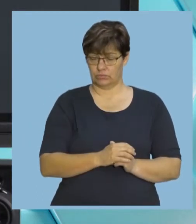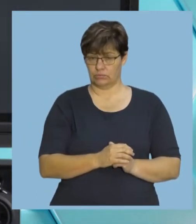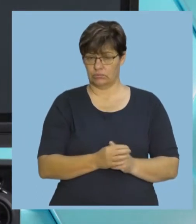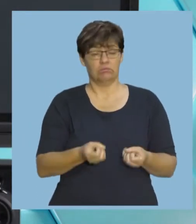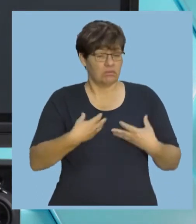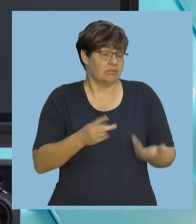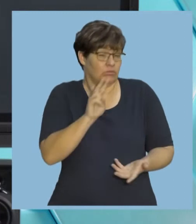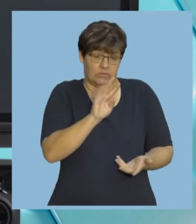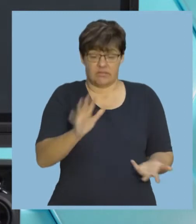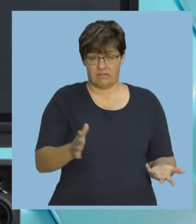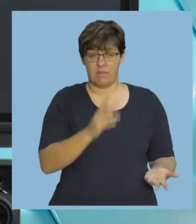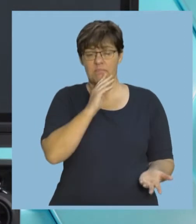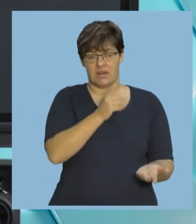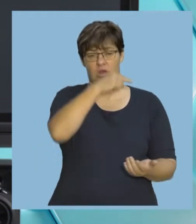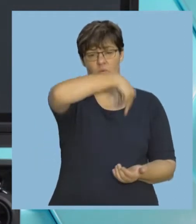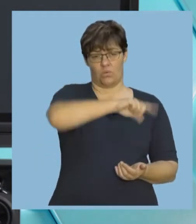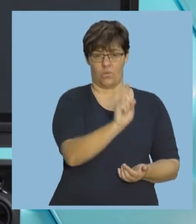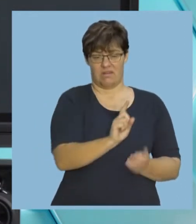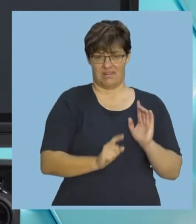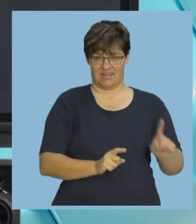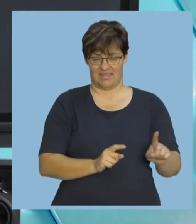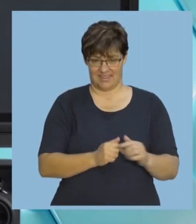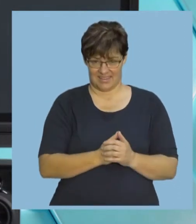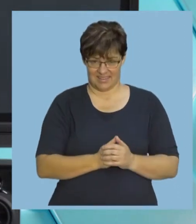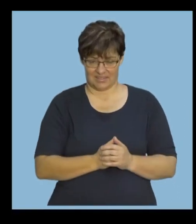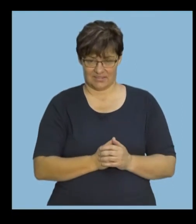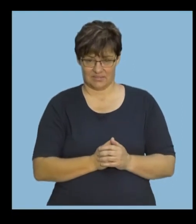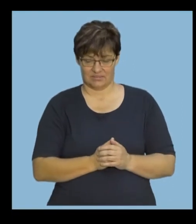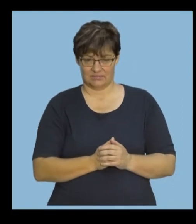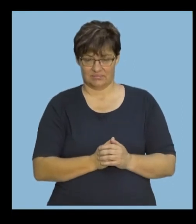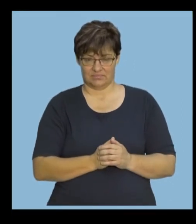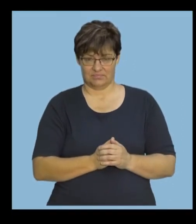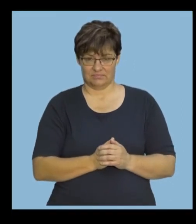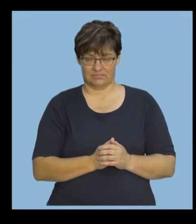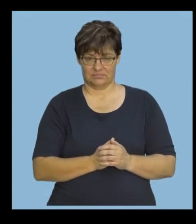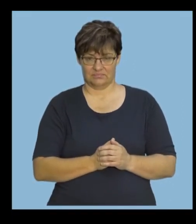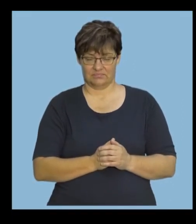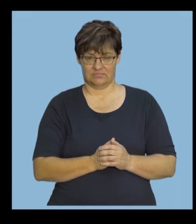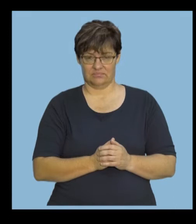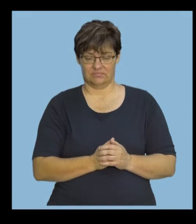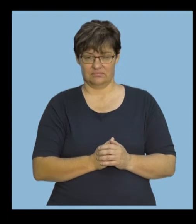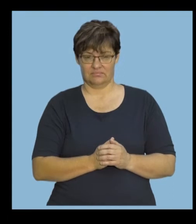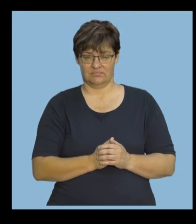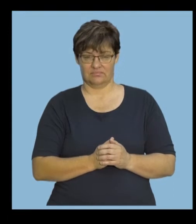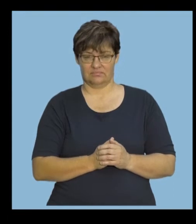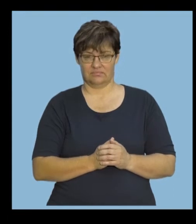2, which will give us 25, which is our lower quartile, or Q1.